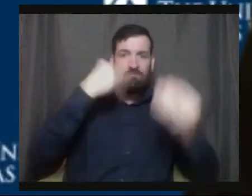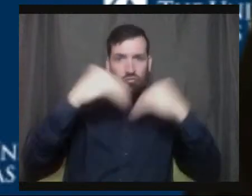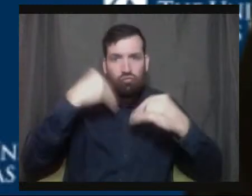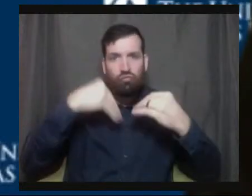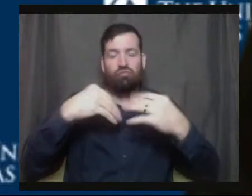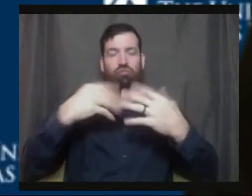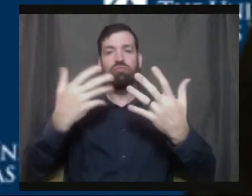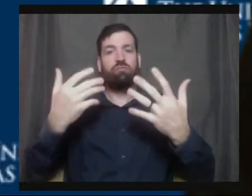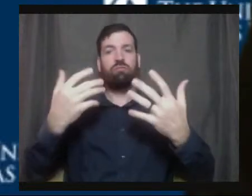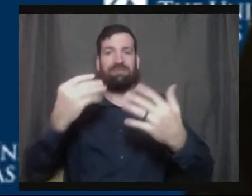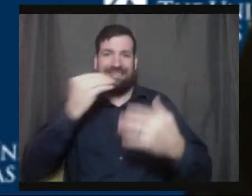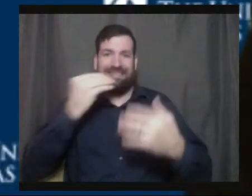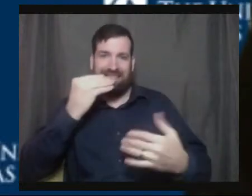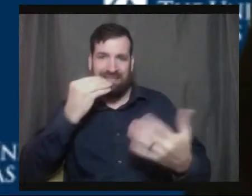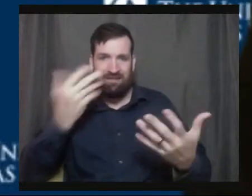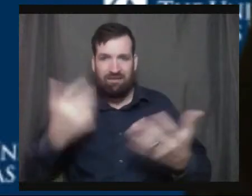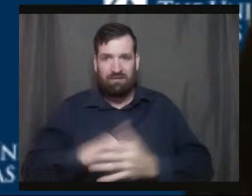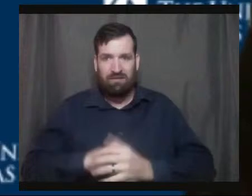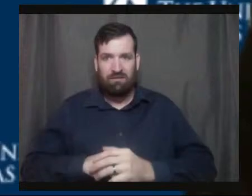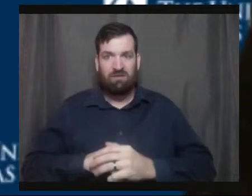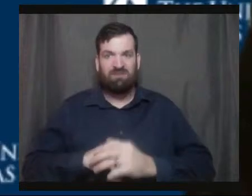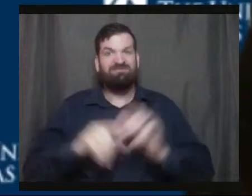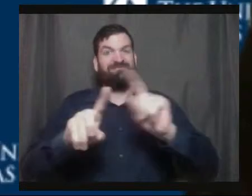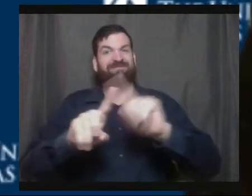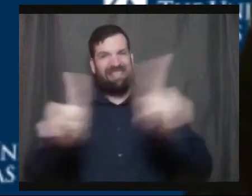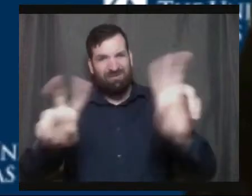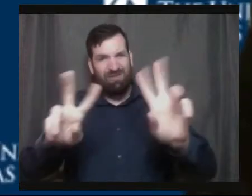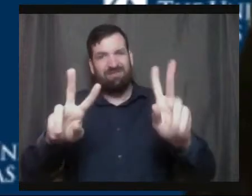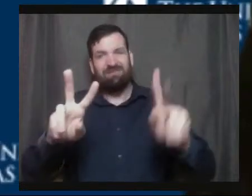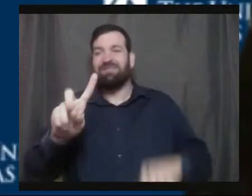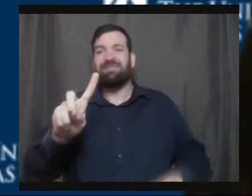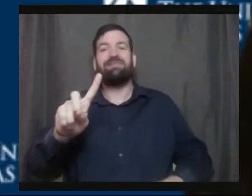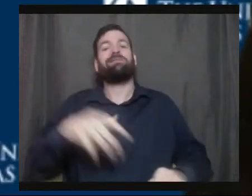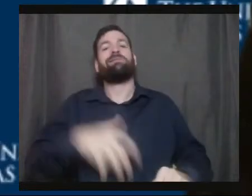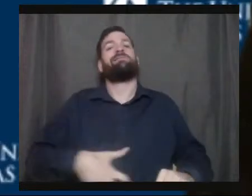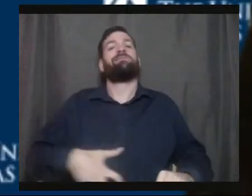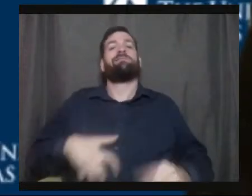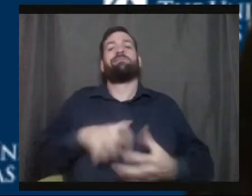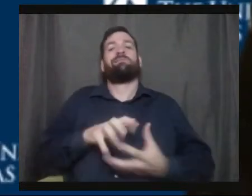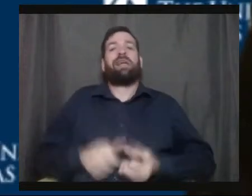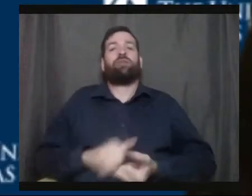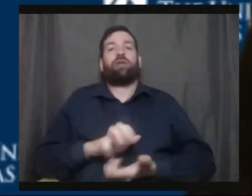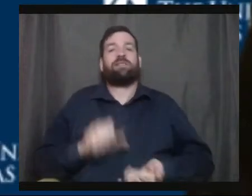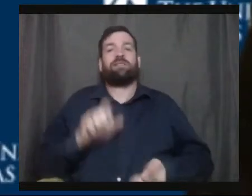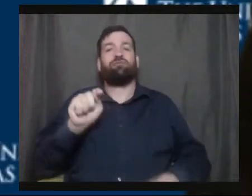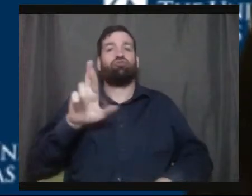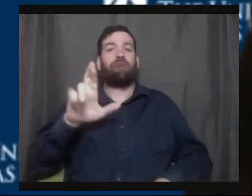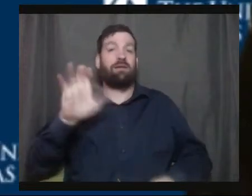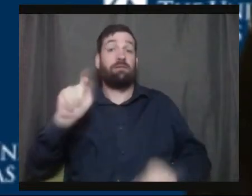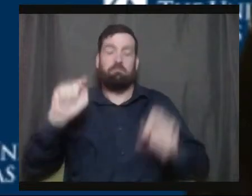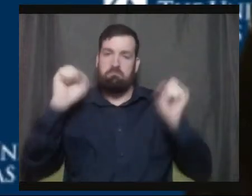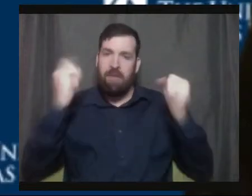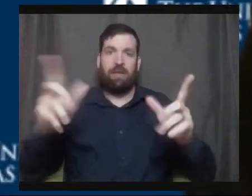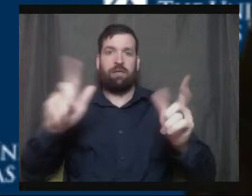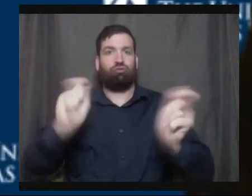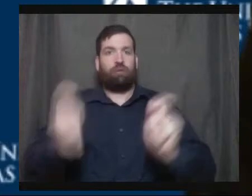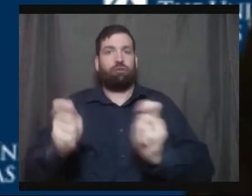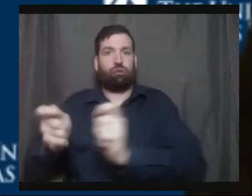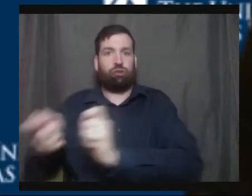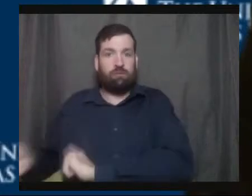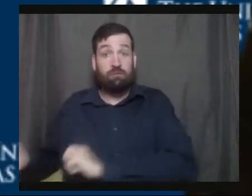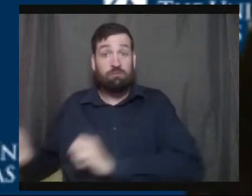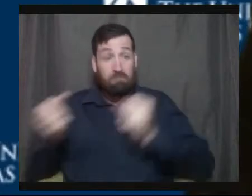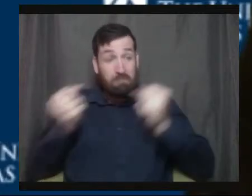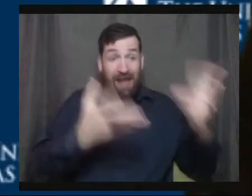that system now with a different digestive tract. So there are a lot of changes that come along with surgery, and many of those changes are wonderful,